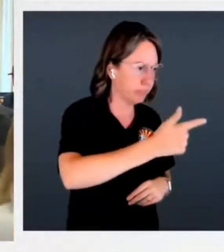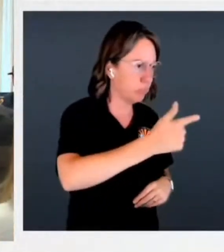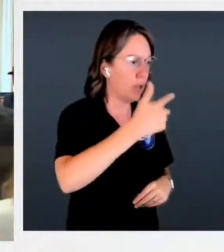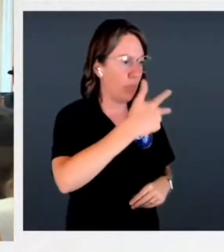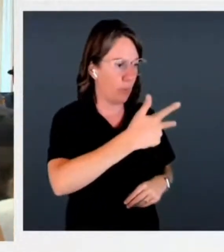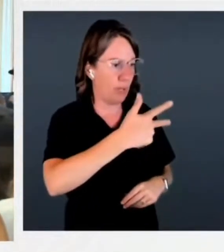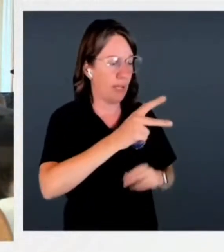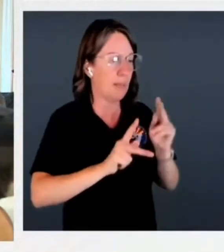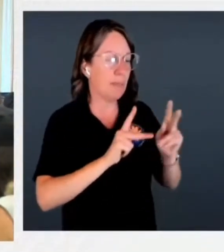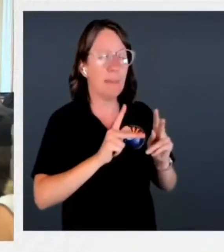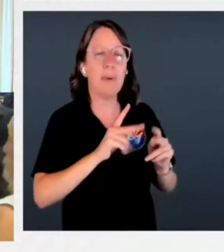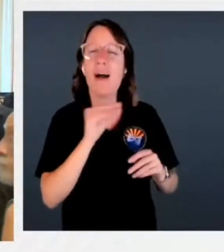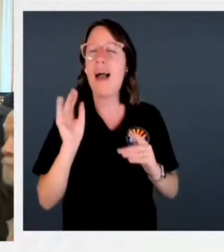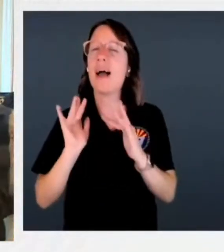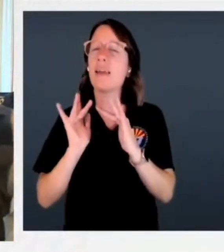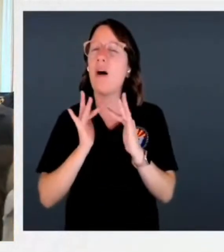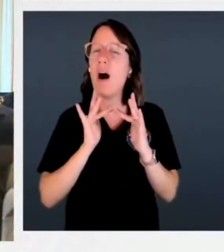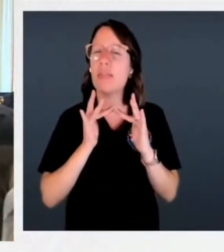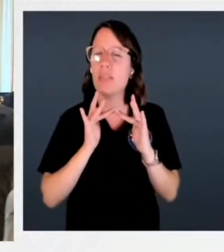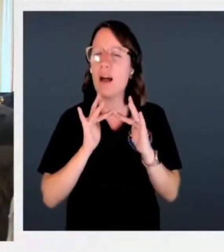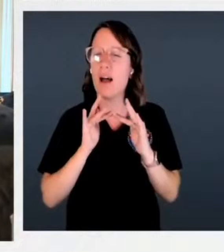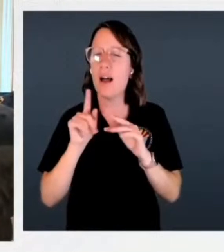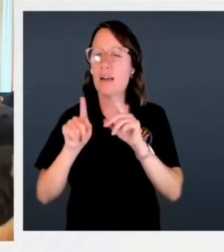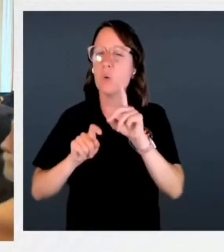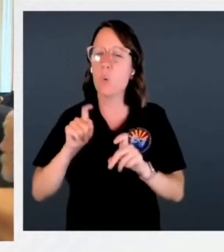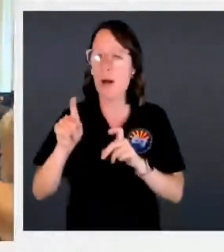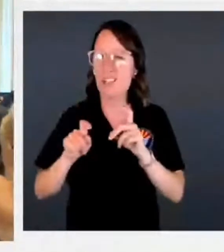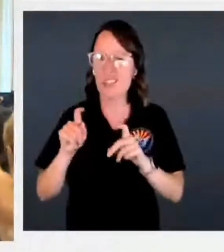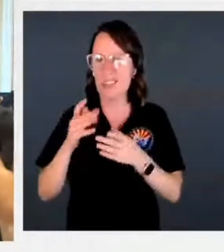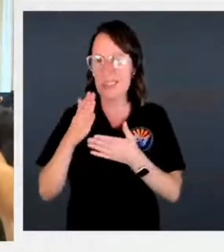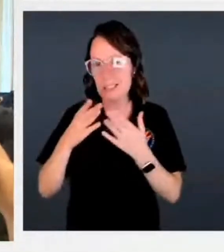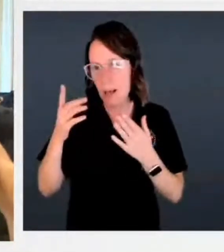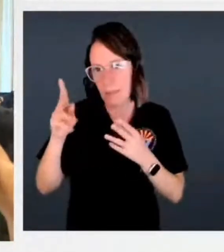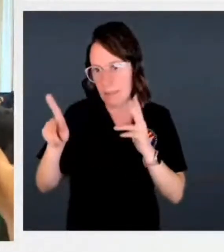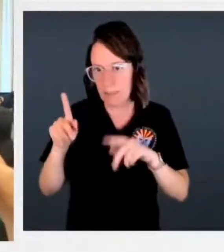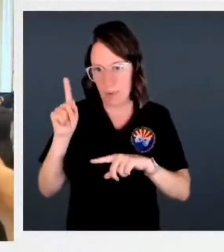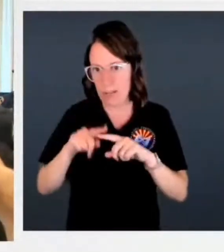who couldn't come to the area can get their questions answered as well.